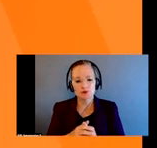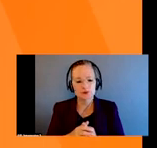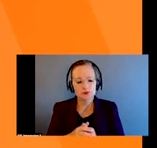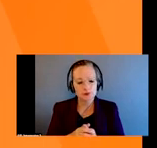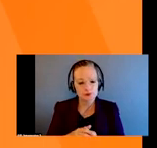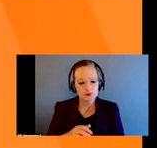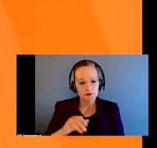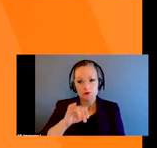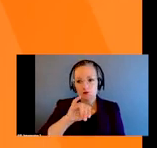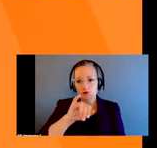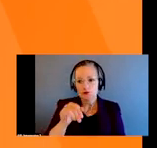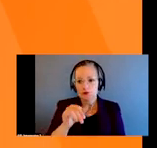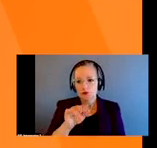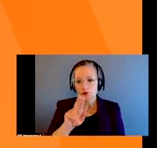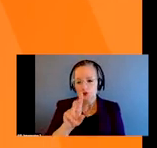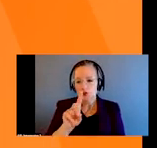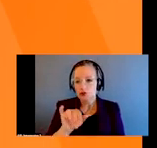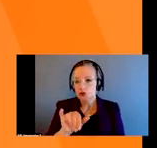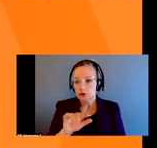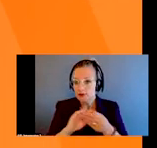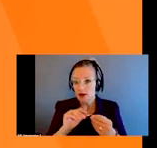comments are not public. I'll read them out.